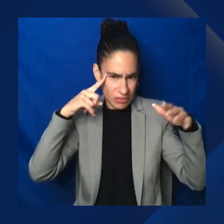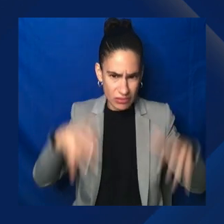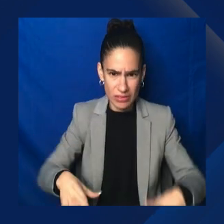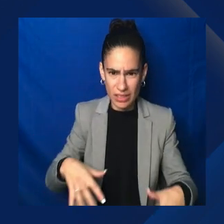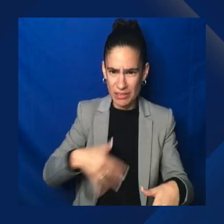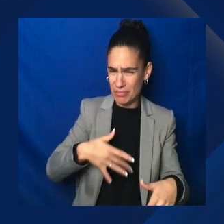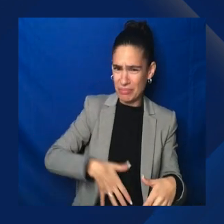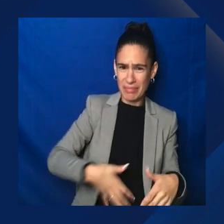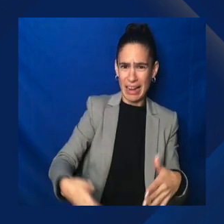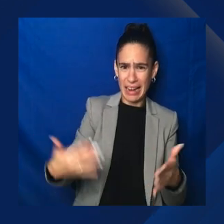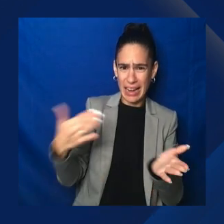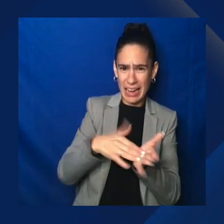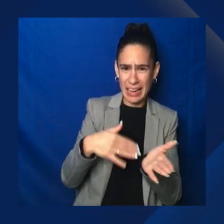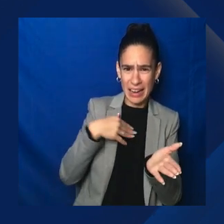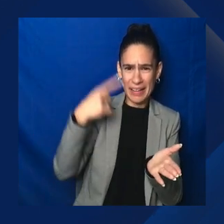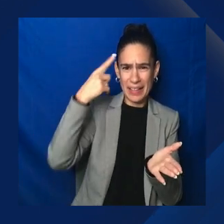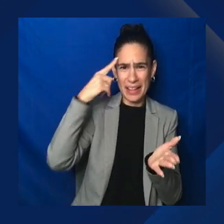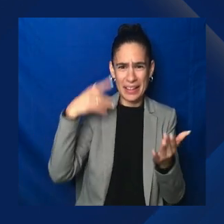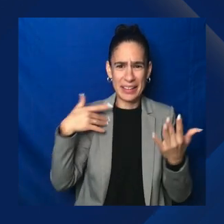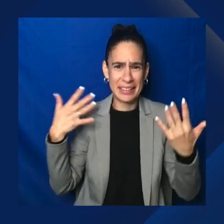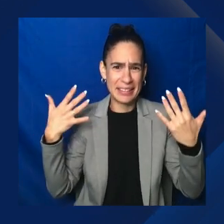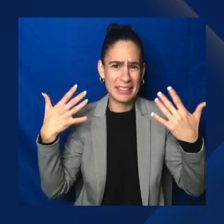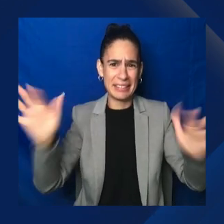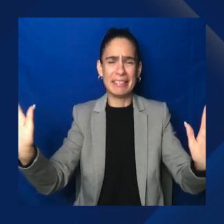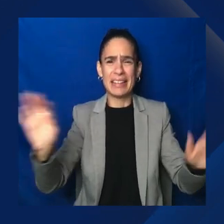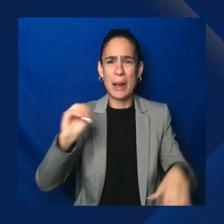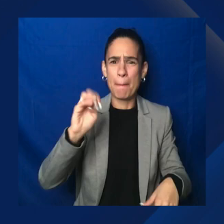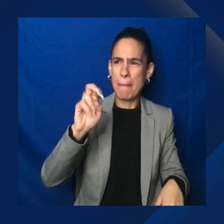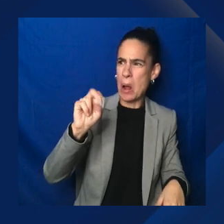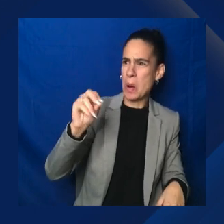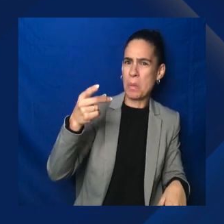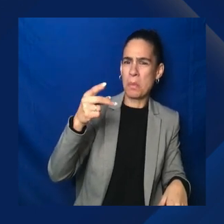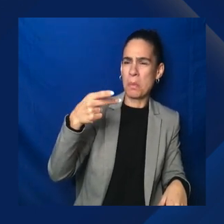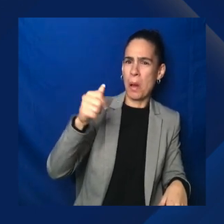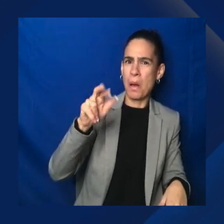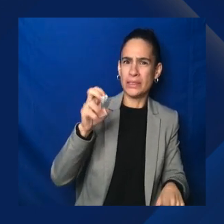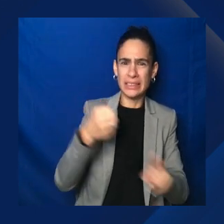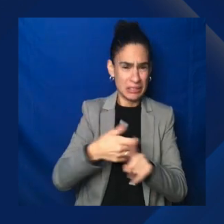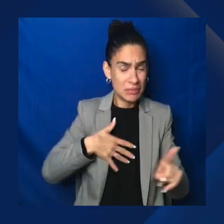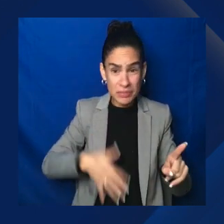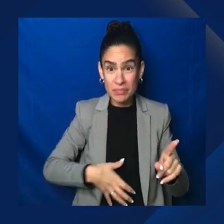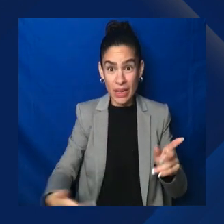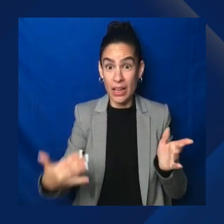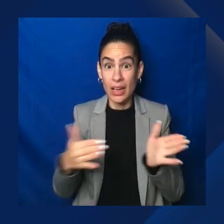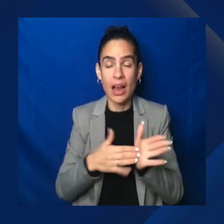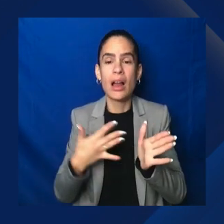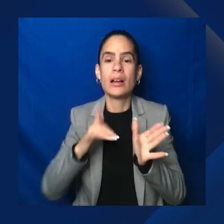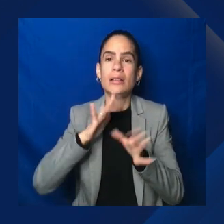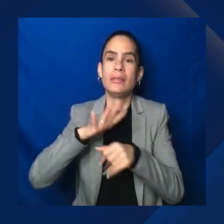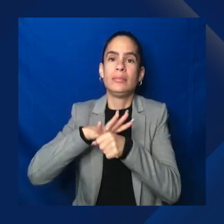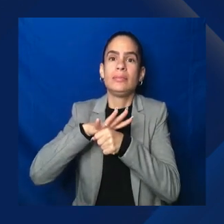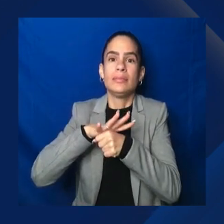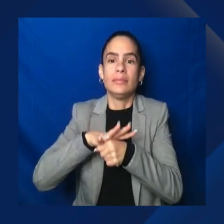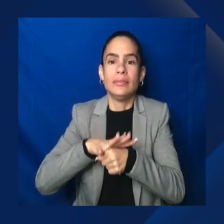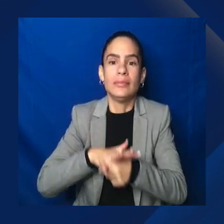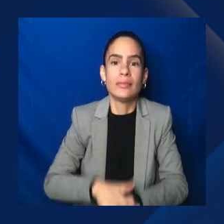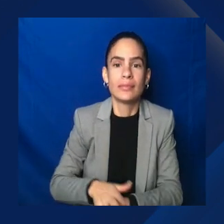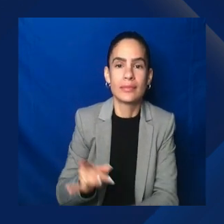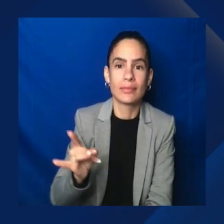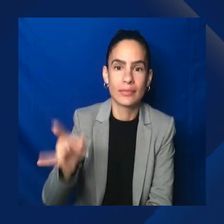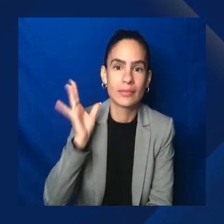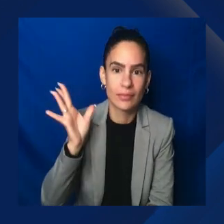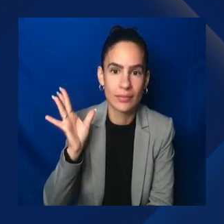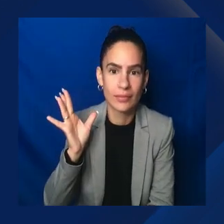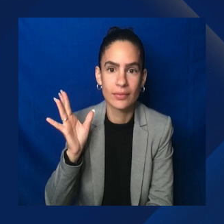menopause, and very, very stressed out. There wasn't a whole lot